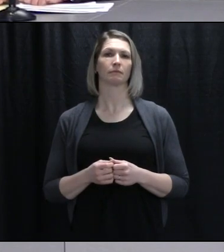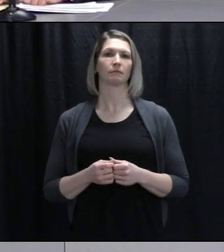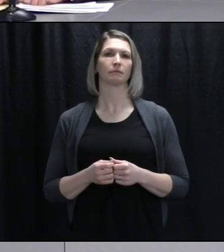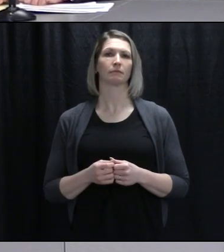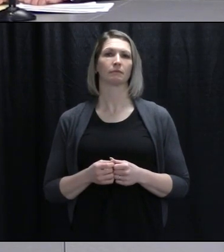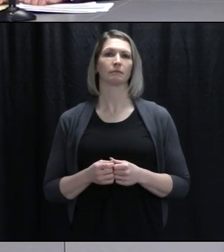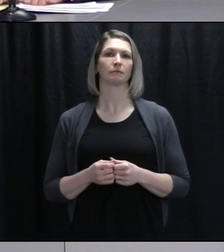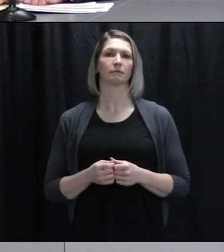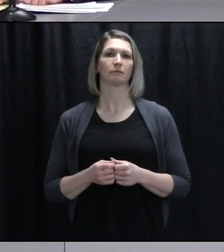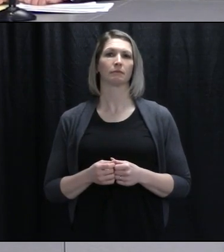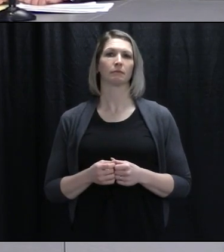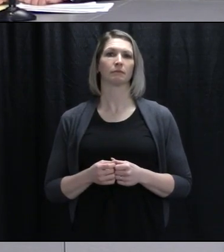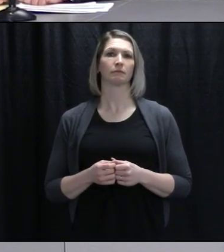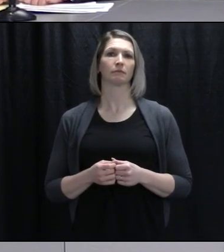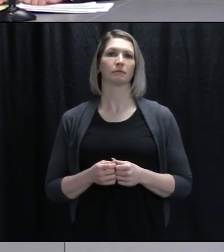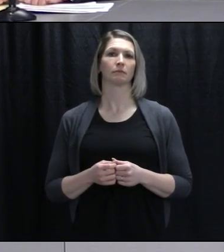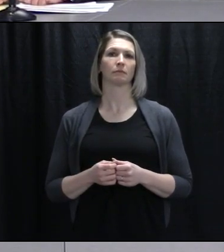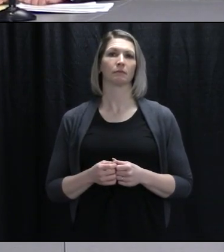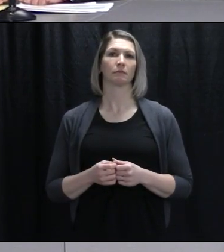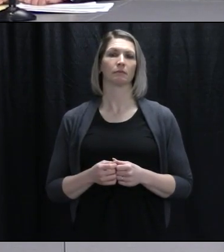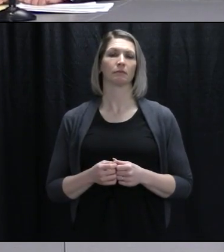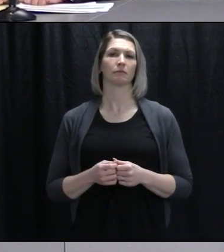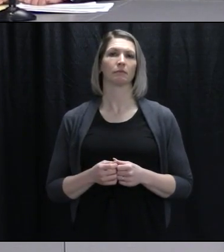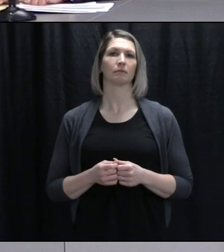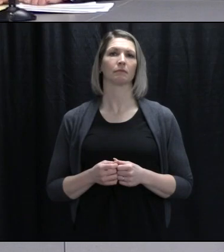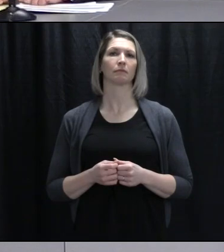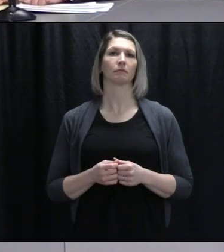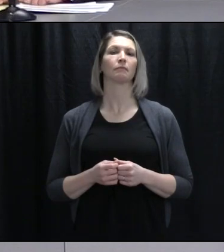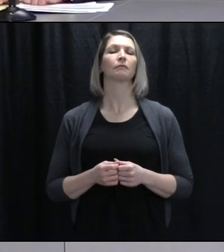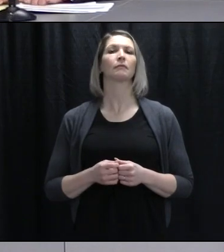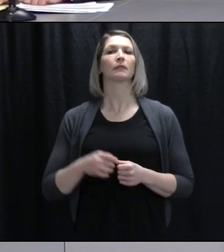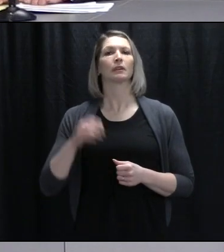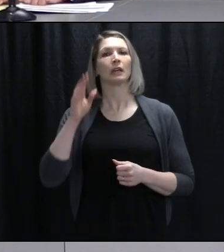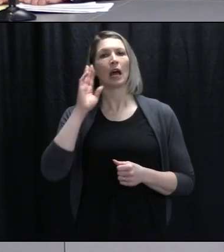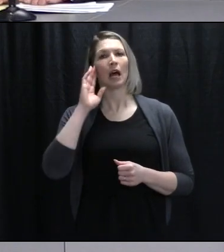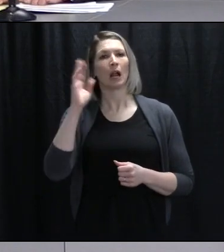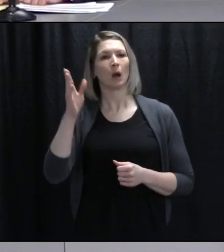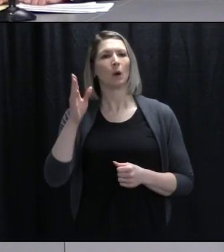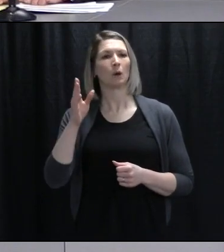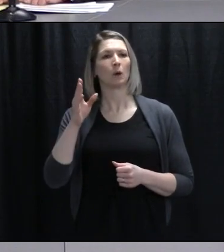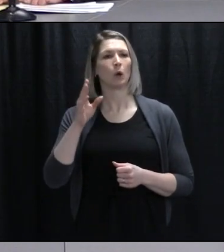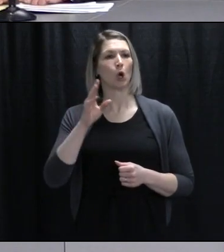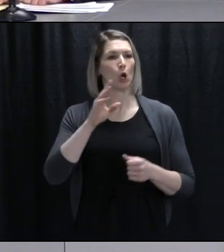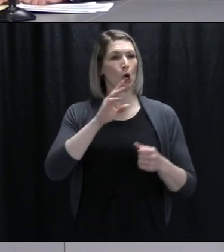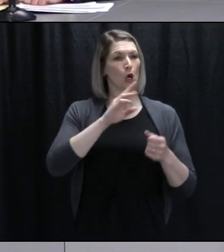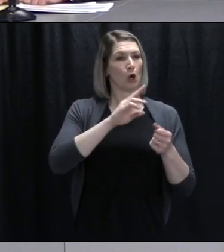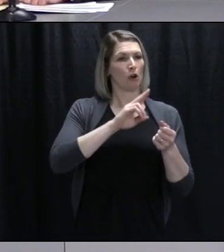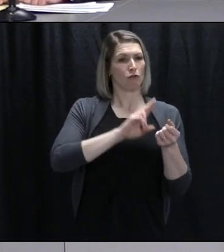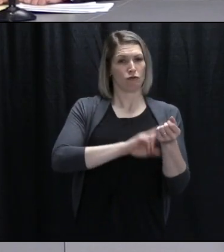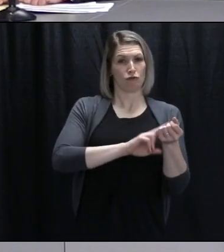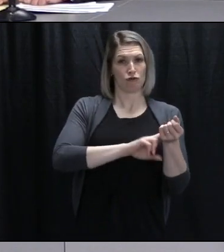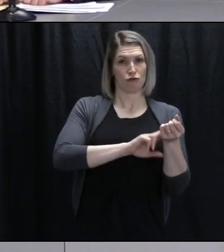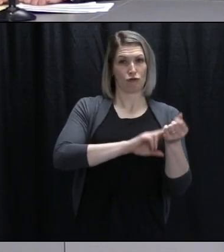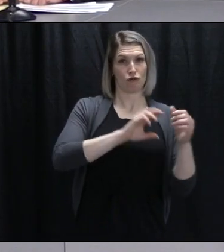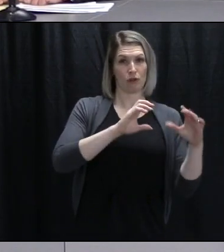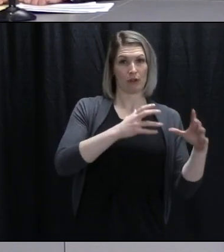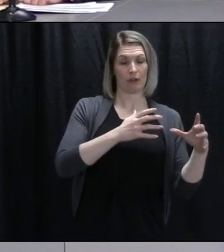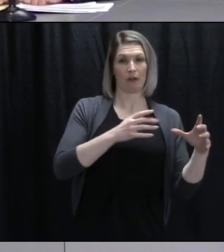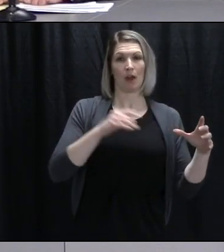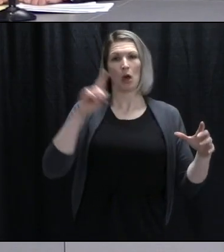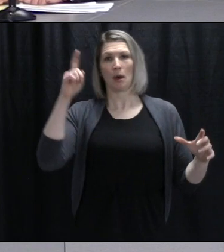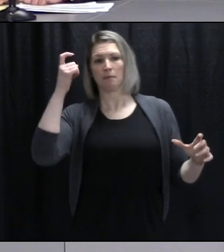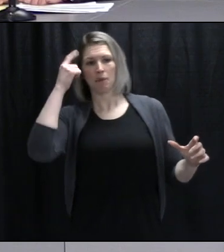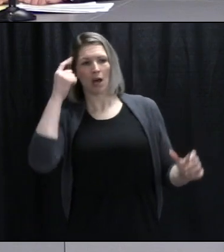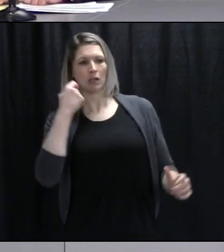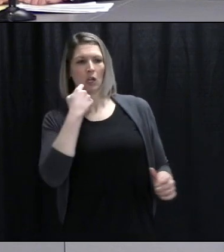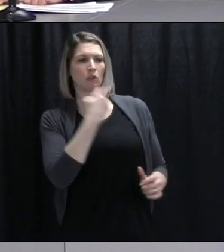I understand that nurses have been told by their employers not to throw out N95 masks when